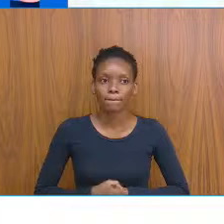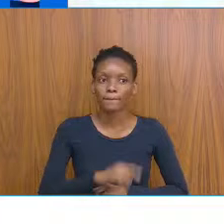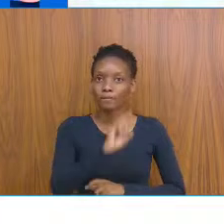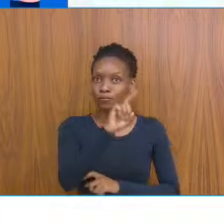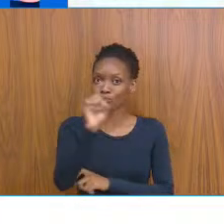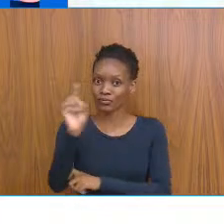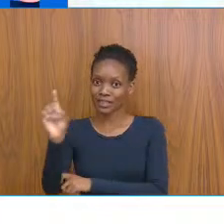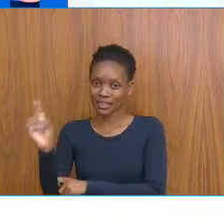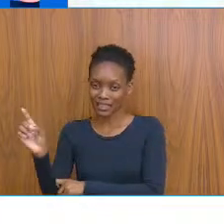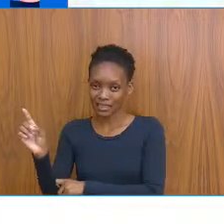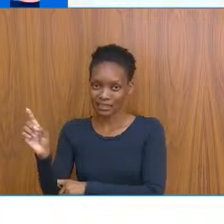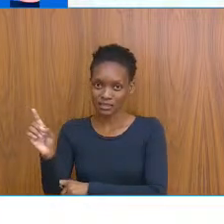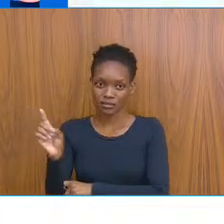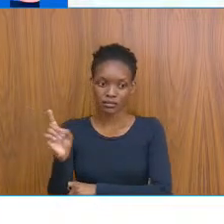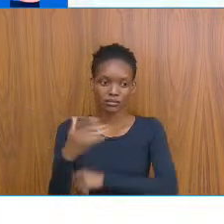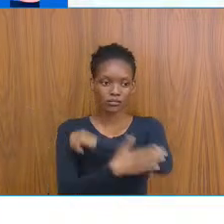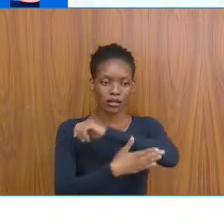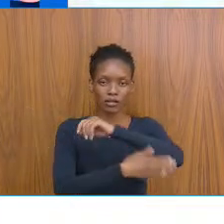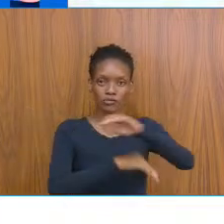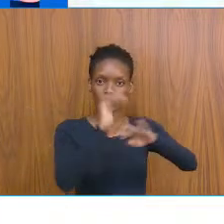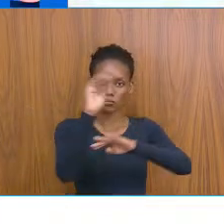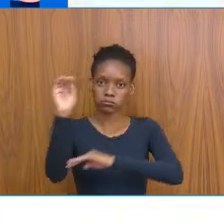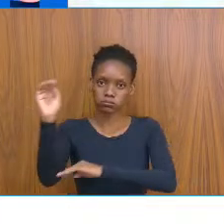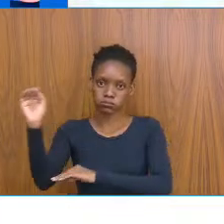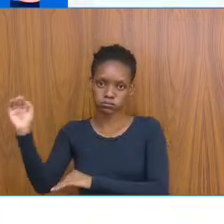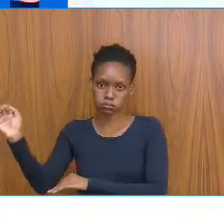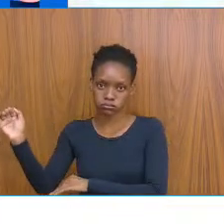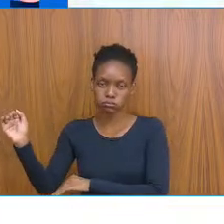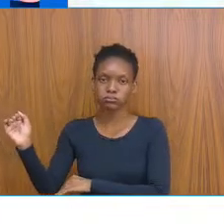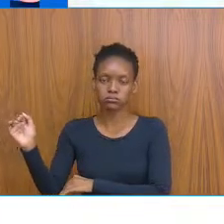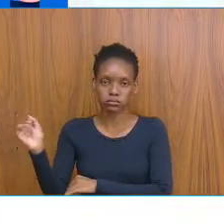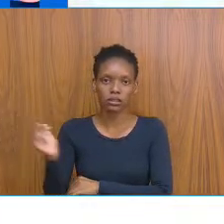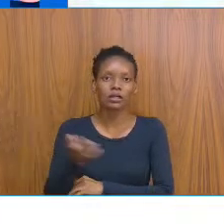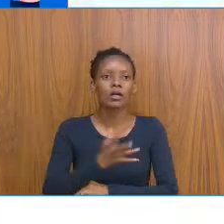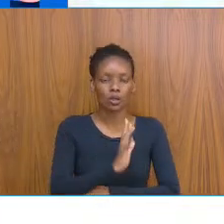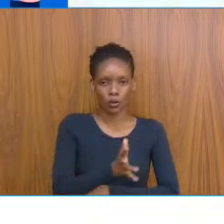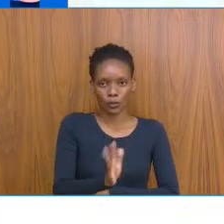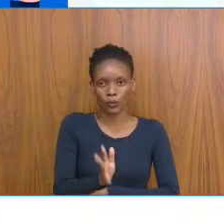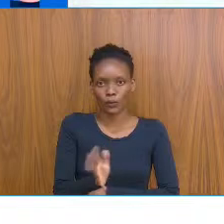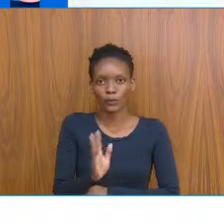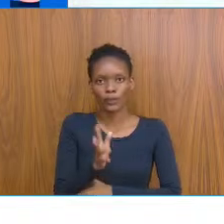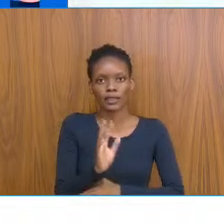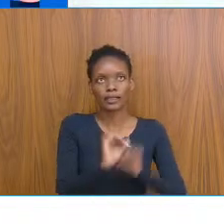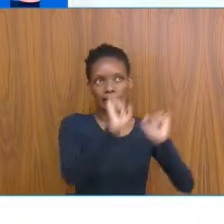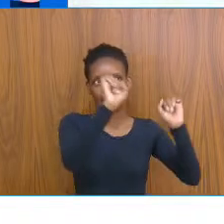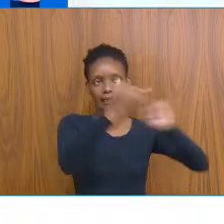be provided for at the diplomatic missions, as we indicated.